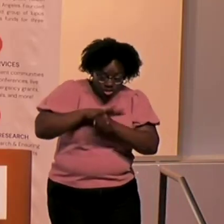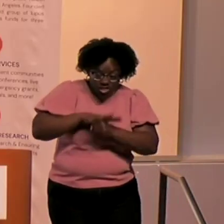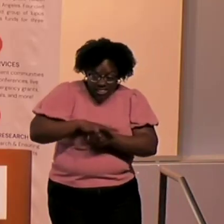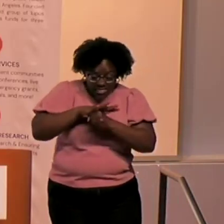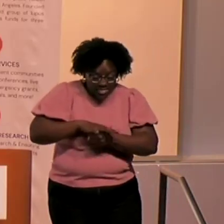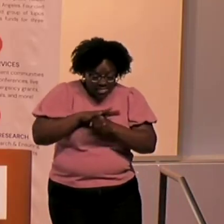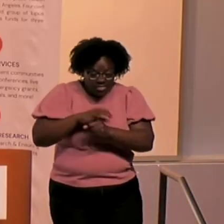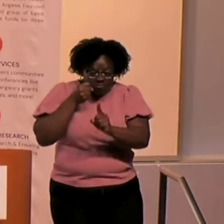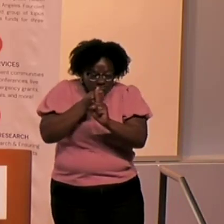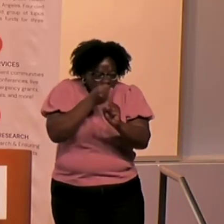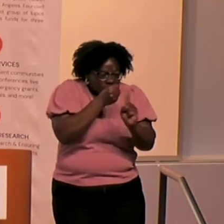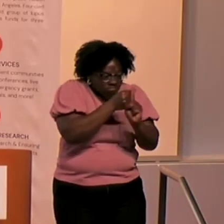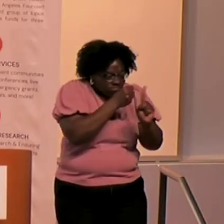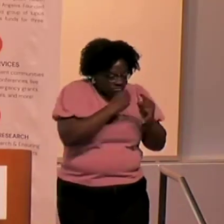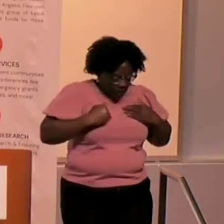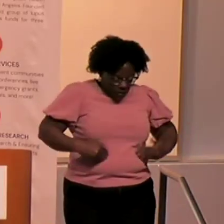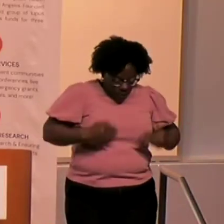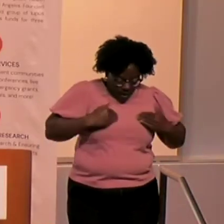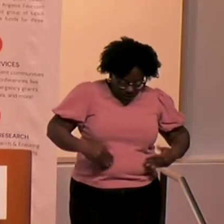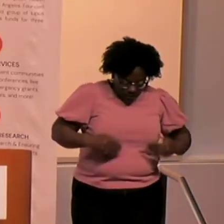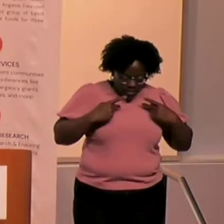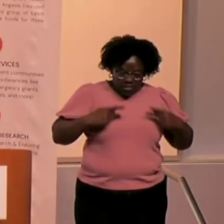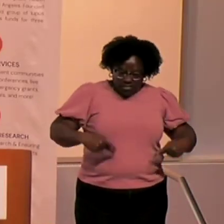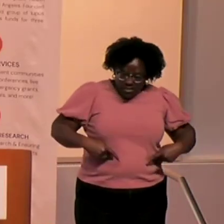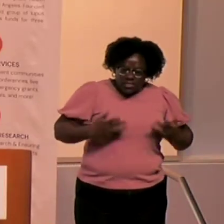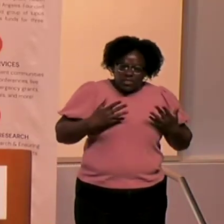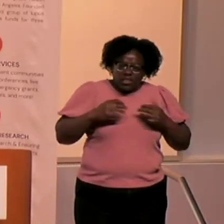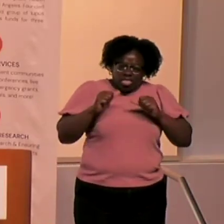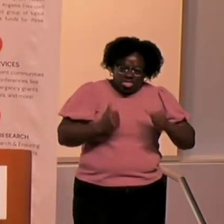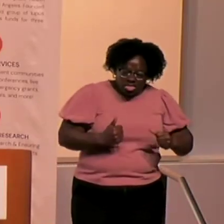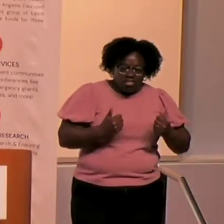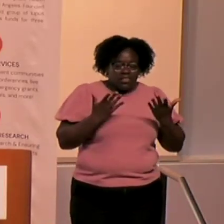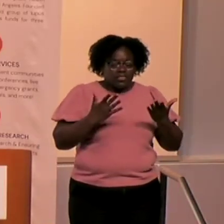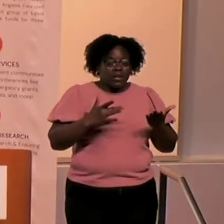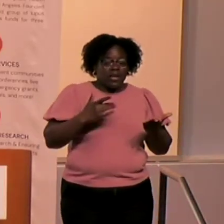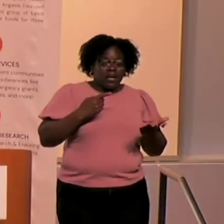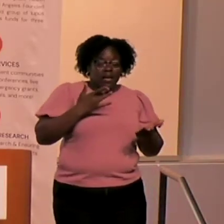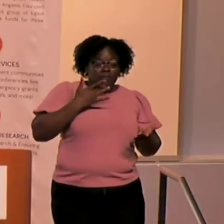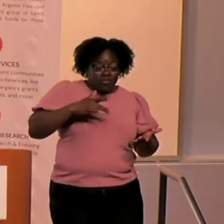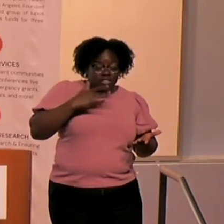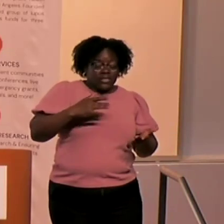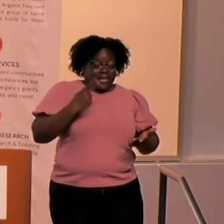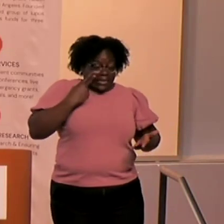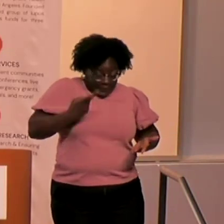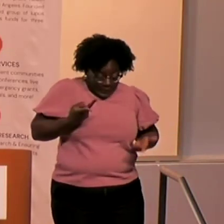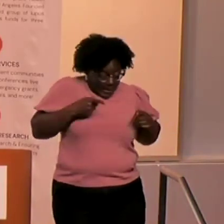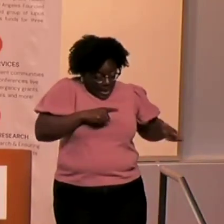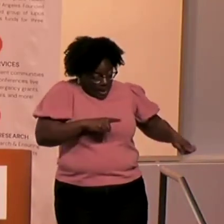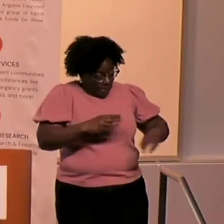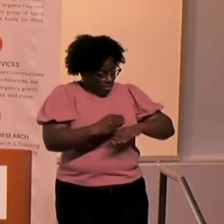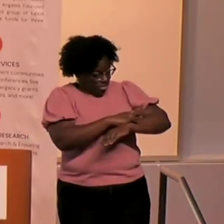of our bodies, like in our physiology, very dramatically. And so I guess in a way I'm fortunate because I see it actually